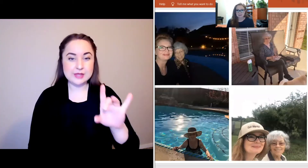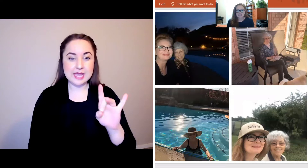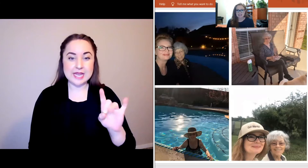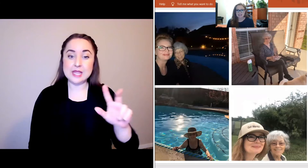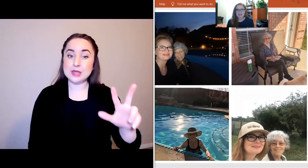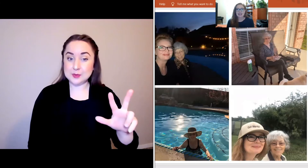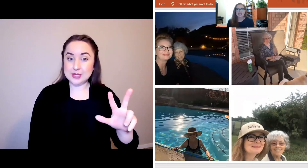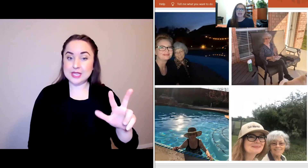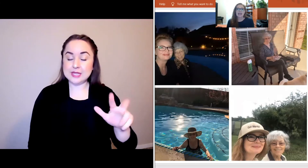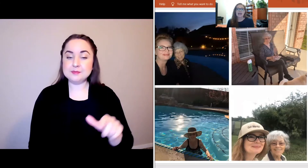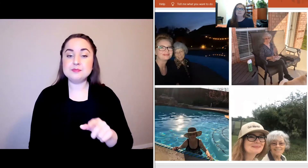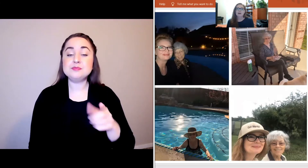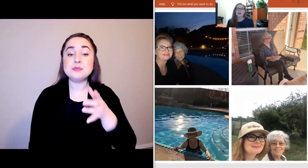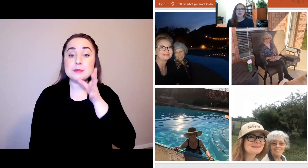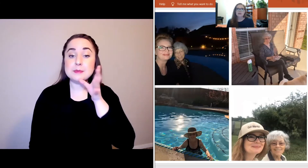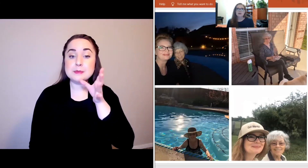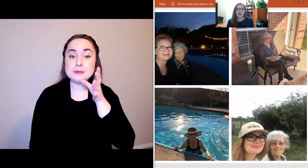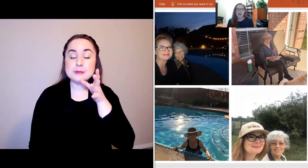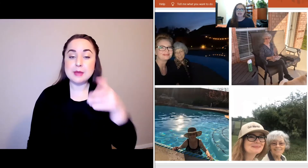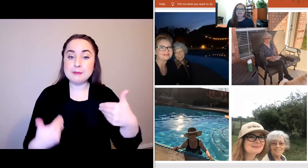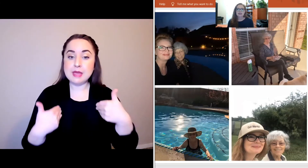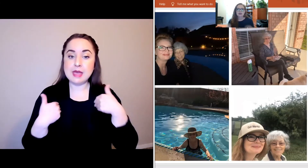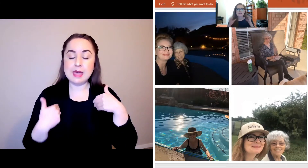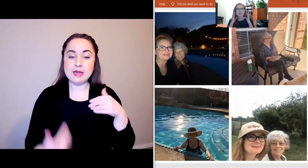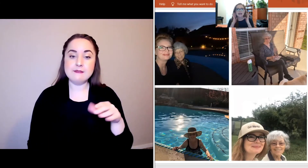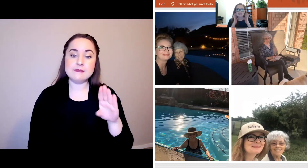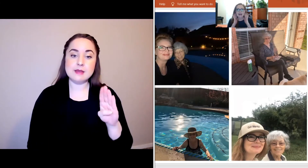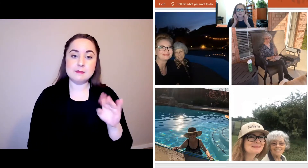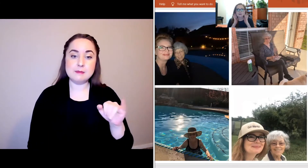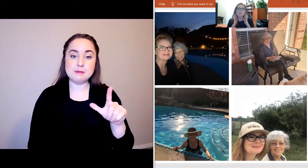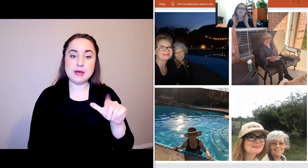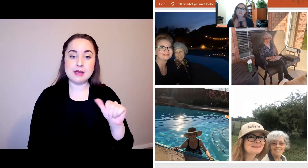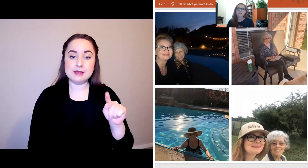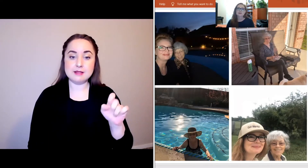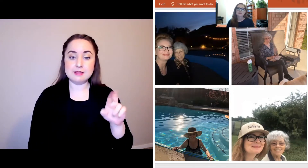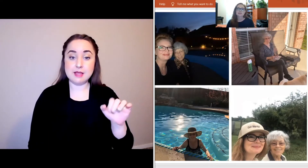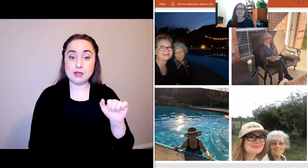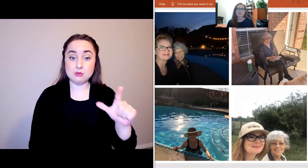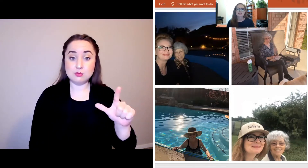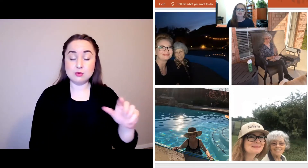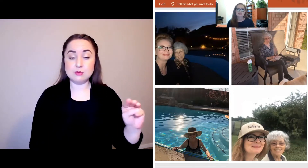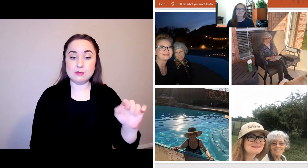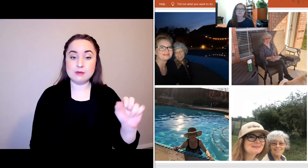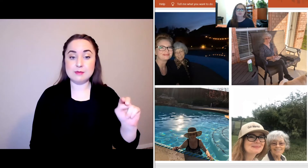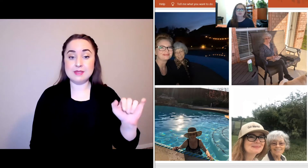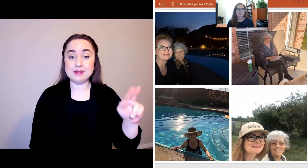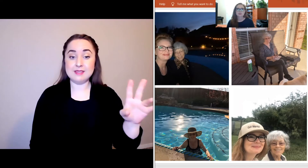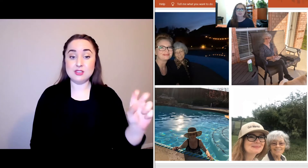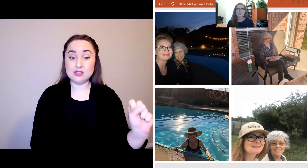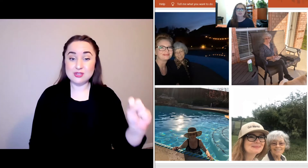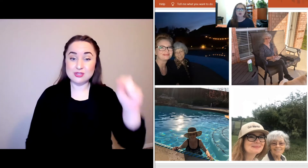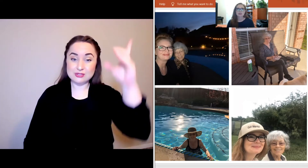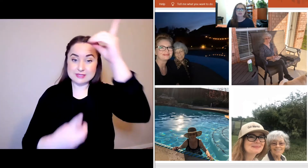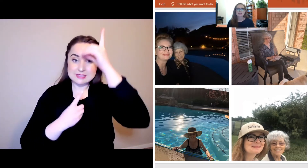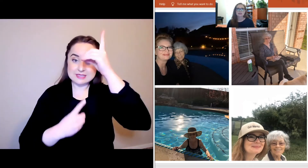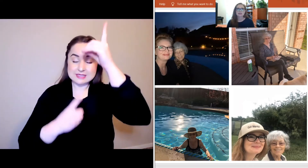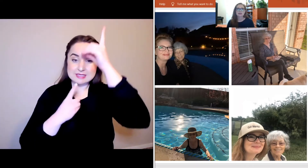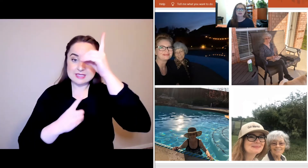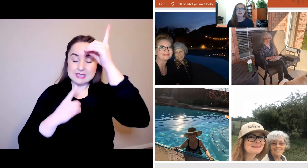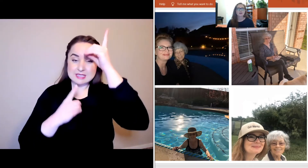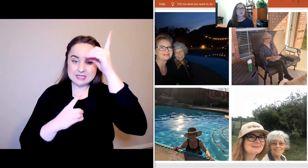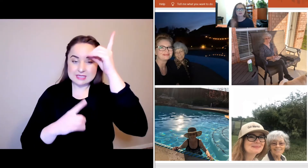83. And my mother has bilateral Meniere's disease. So she started